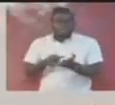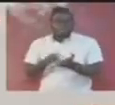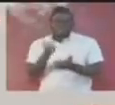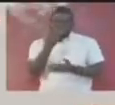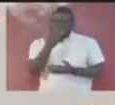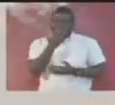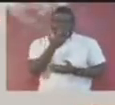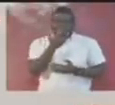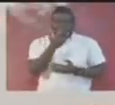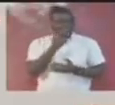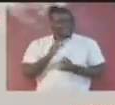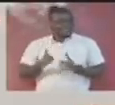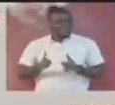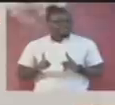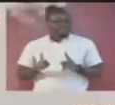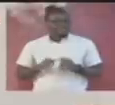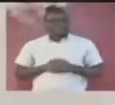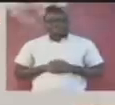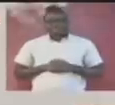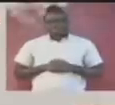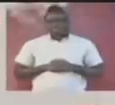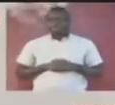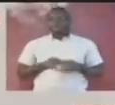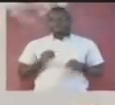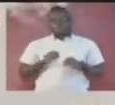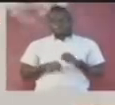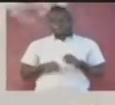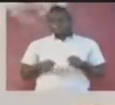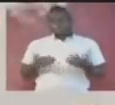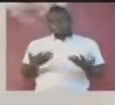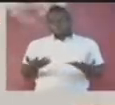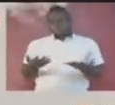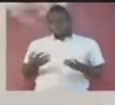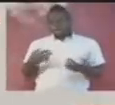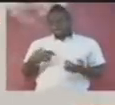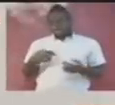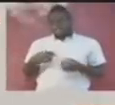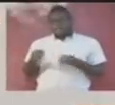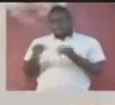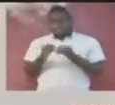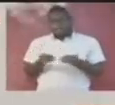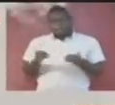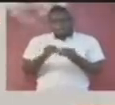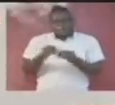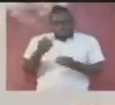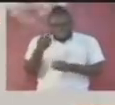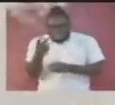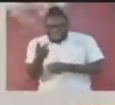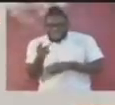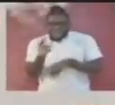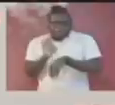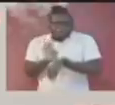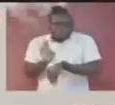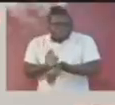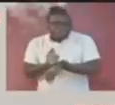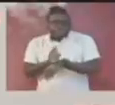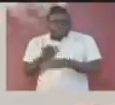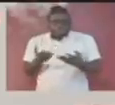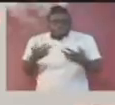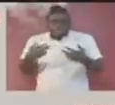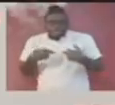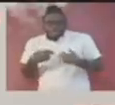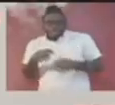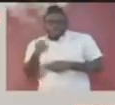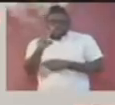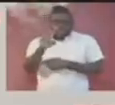and more people are reaching out to us, and organizations and businesses with 100 people, 200 people, chambers of commerce